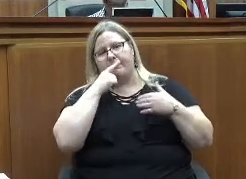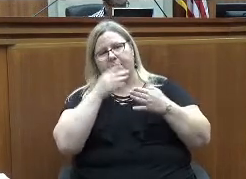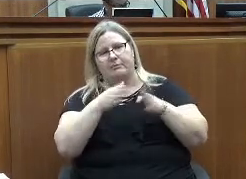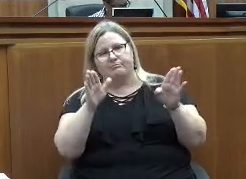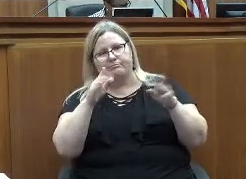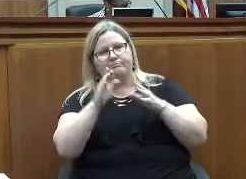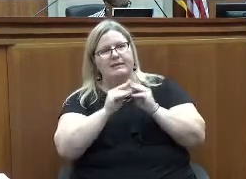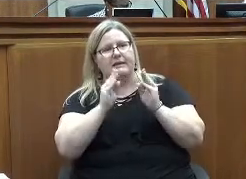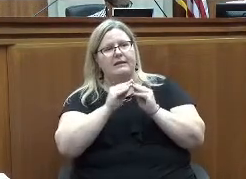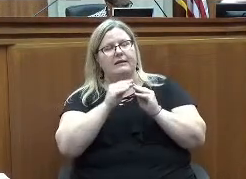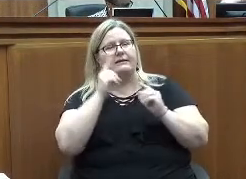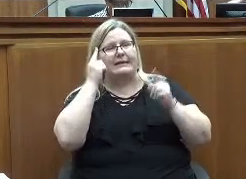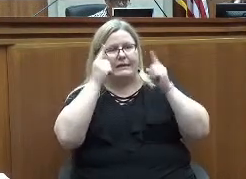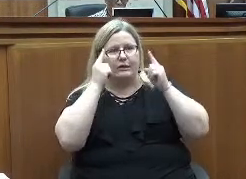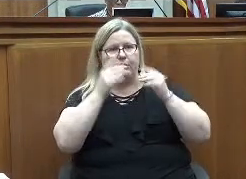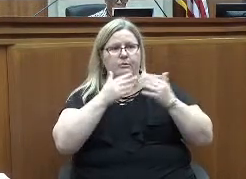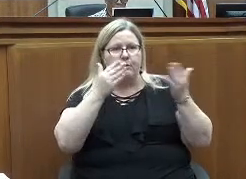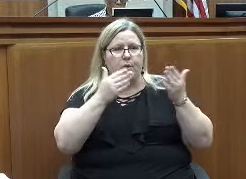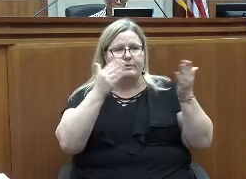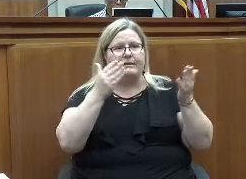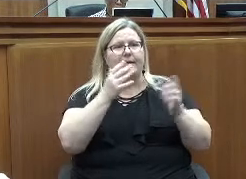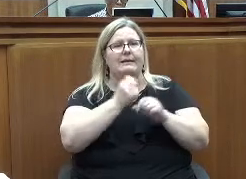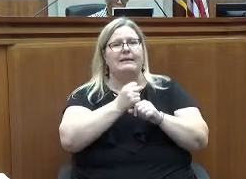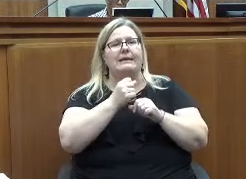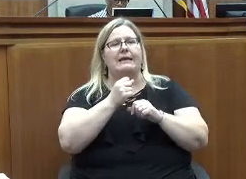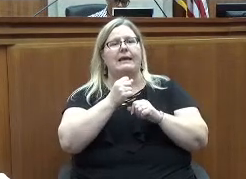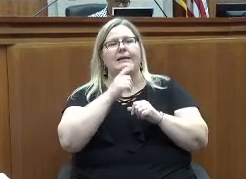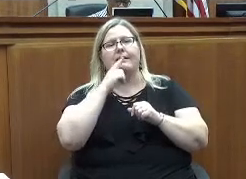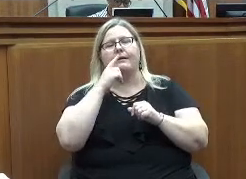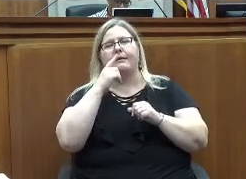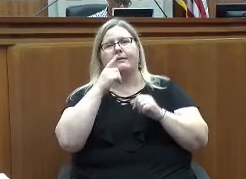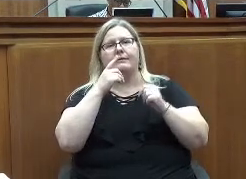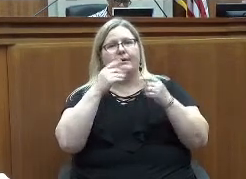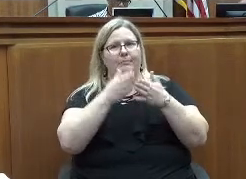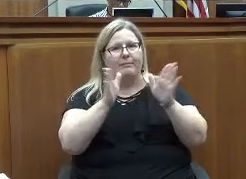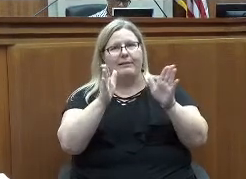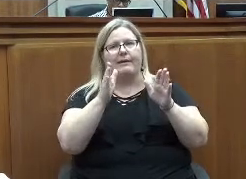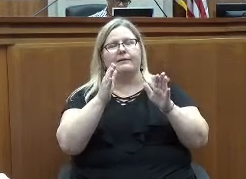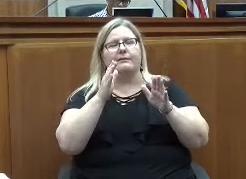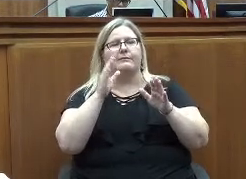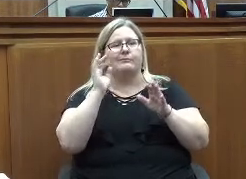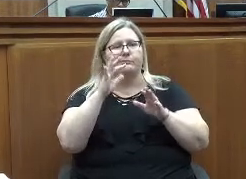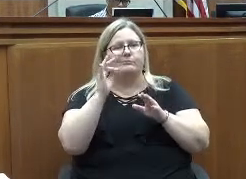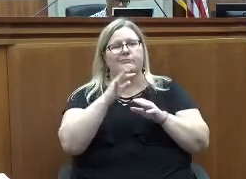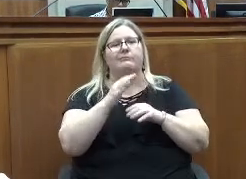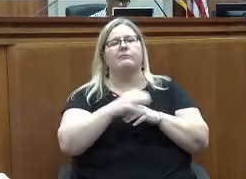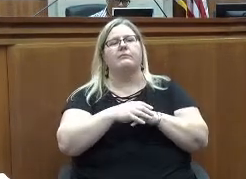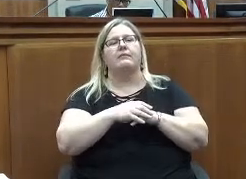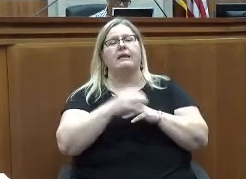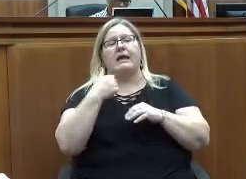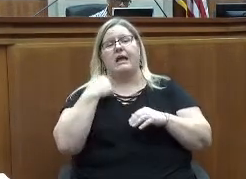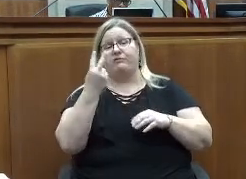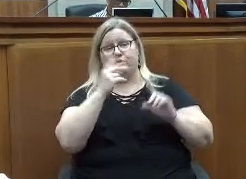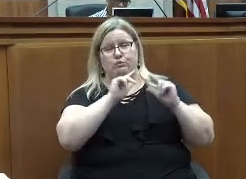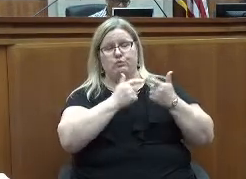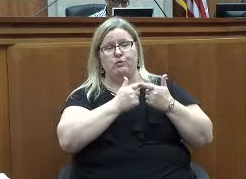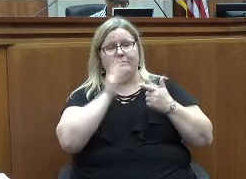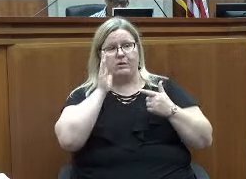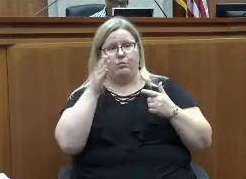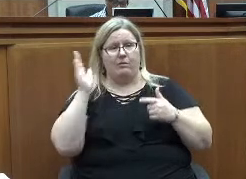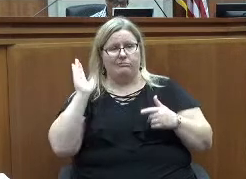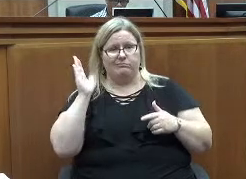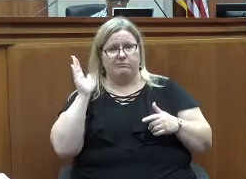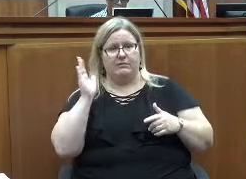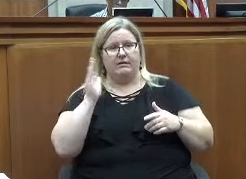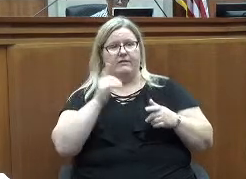purpose of considering the proposal and receiving public input. That's what this is today. We have 2 groups that will be coming before you. The first